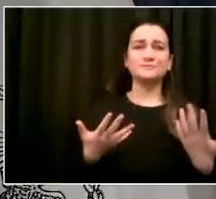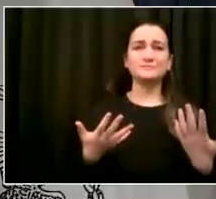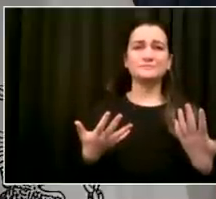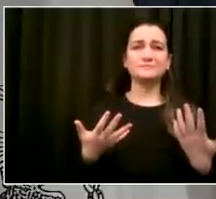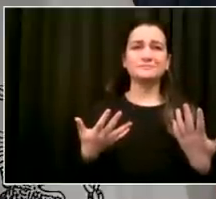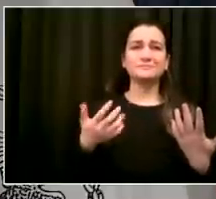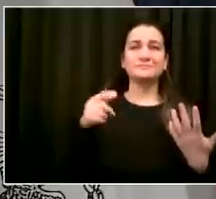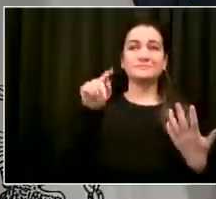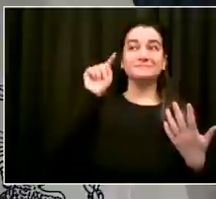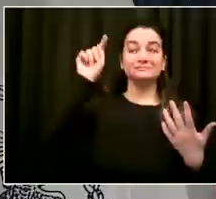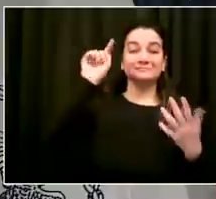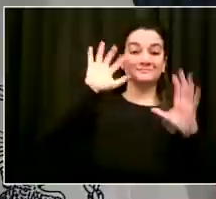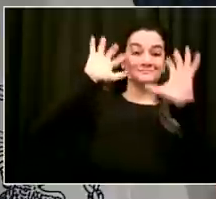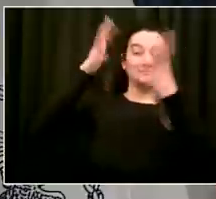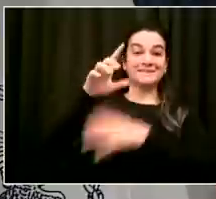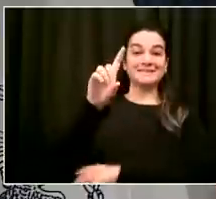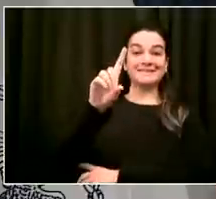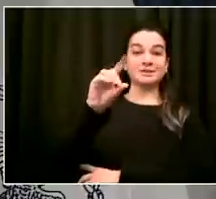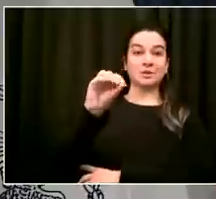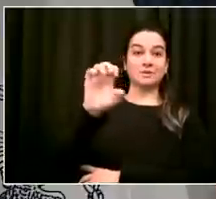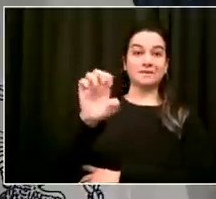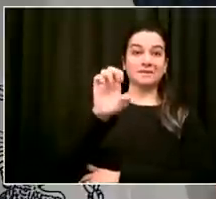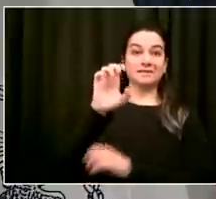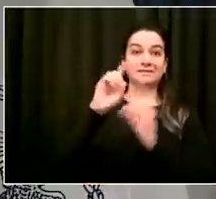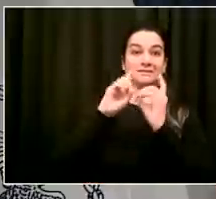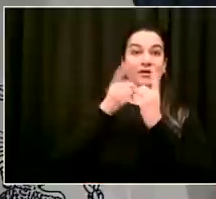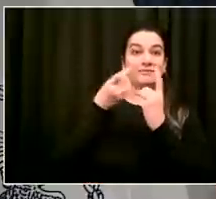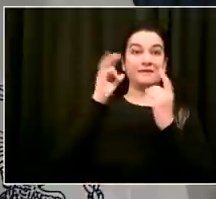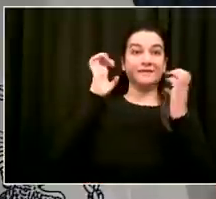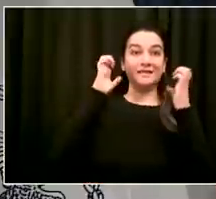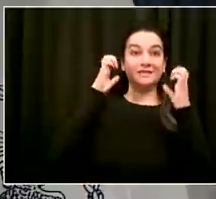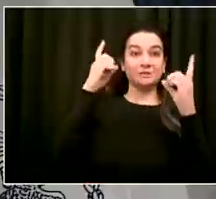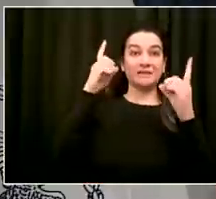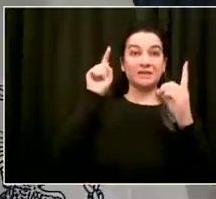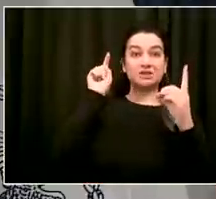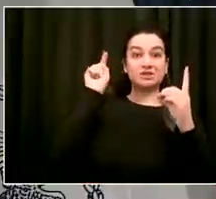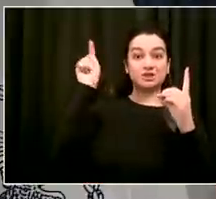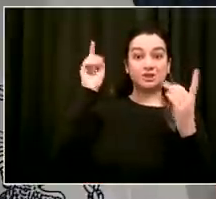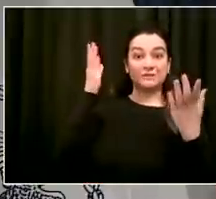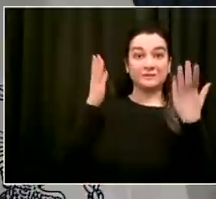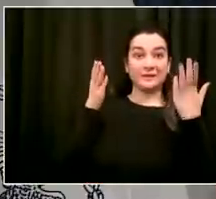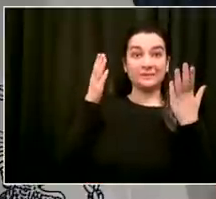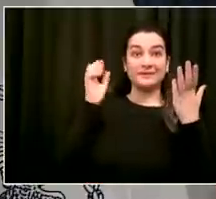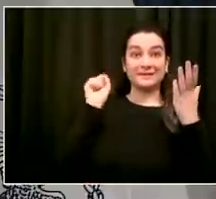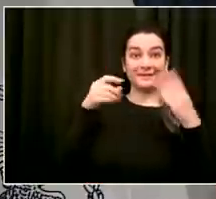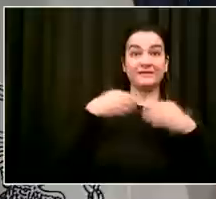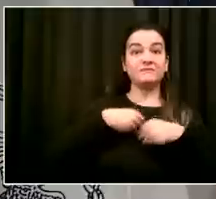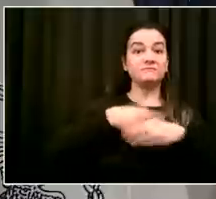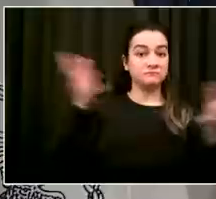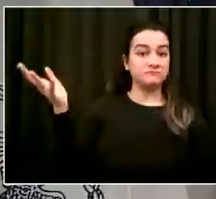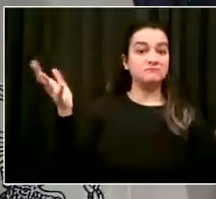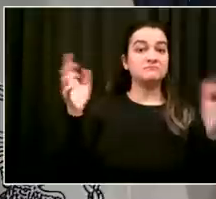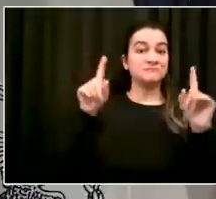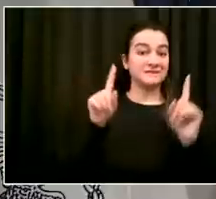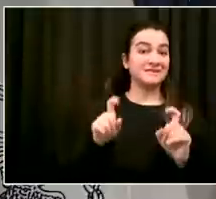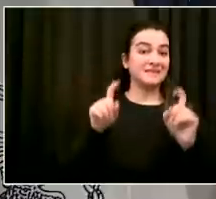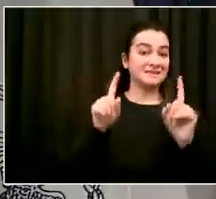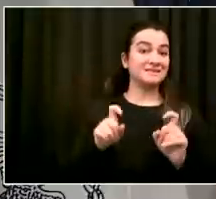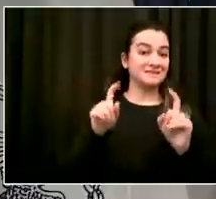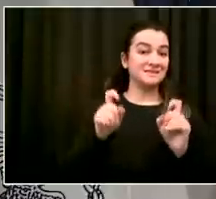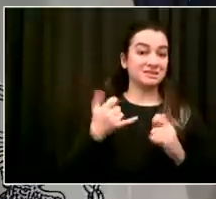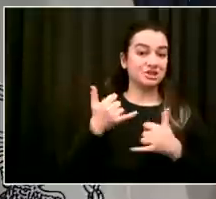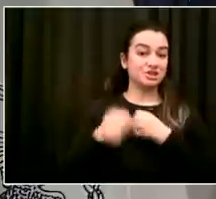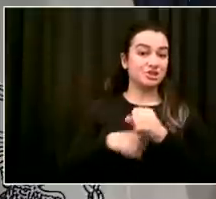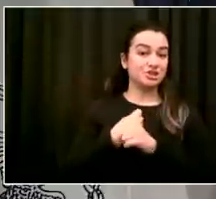to be reexamined in a very thoughtful process to find a better way for the future. And I think if everyone's brought to the